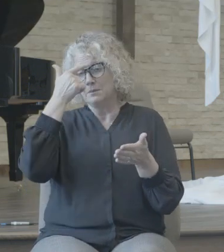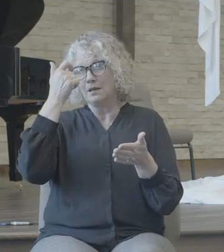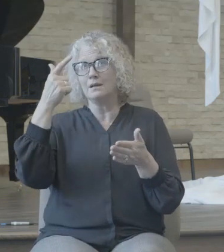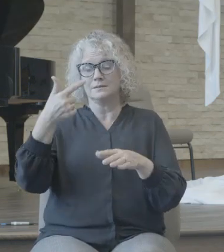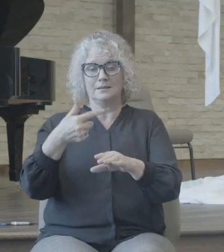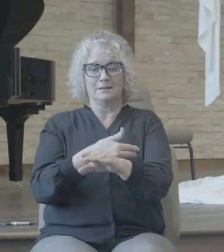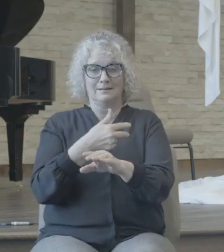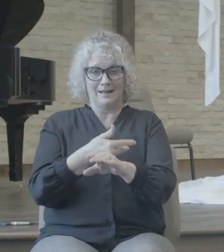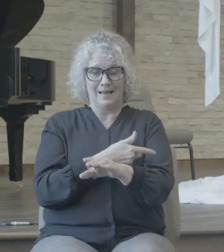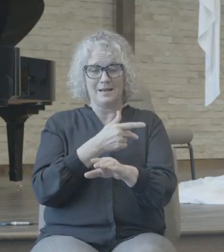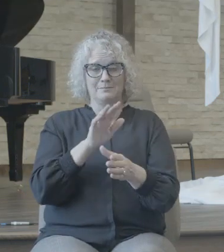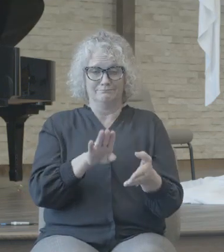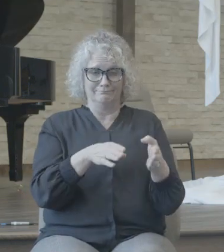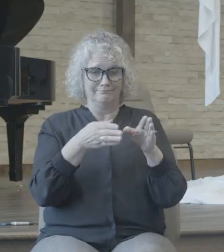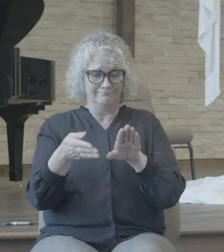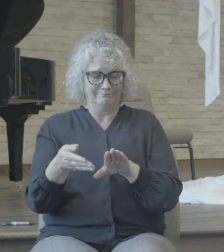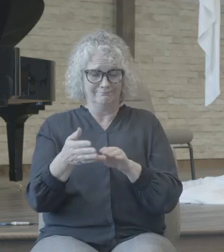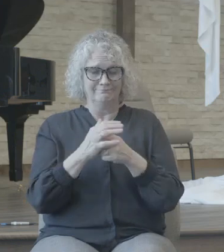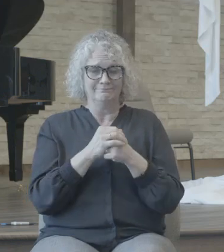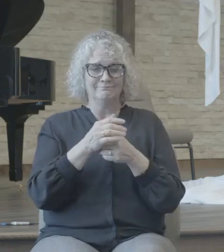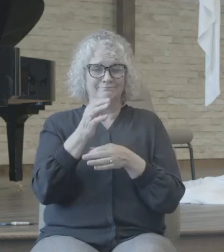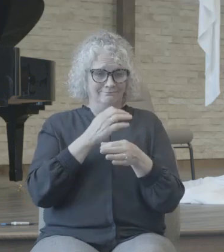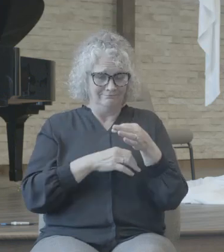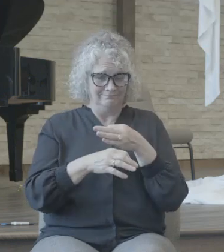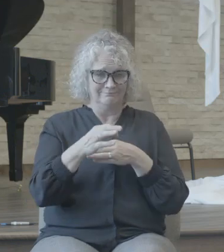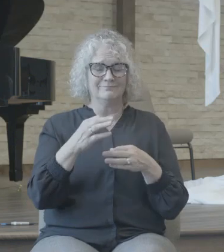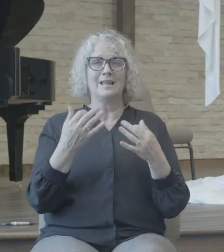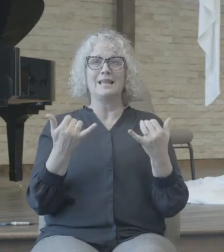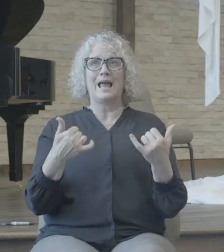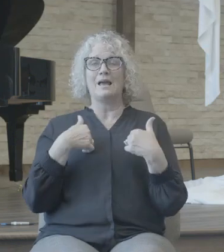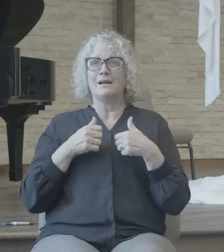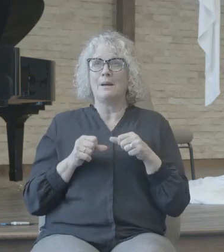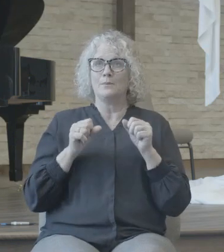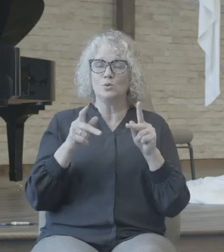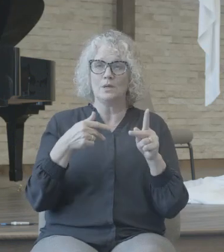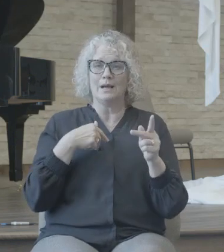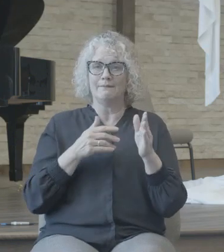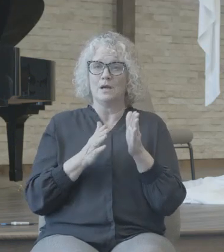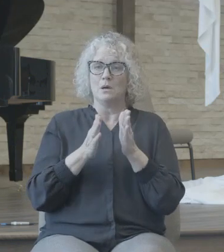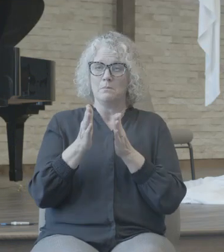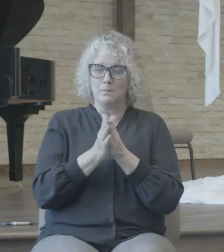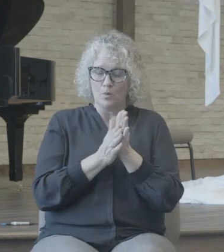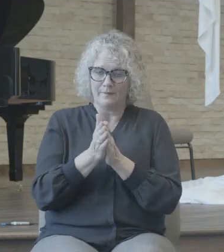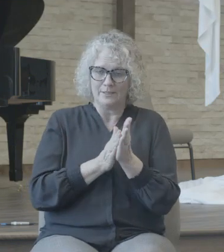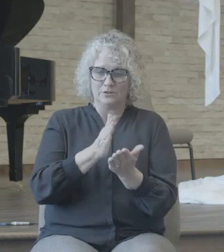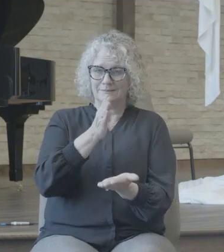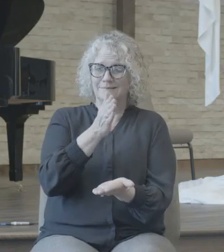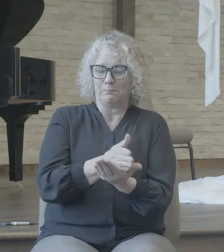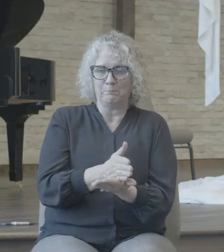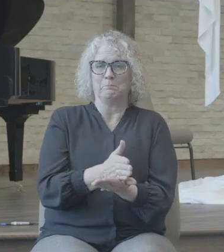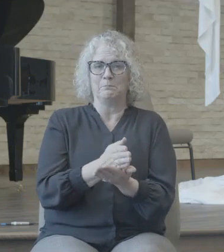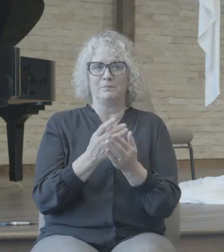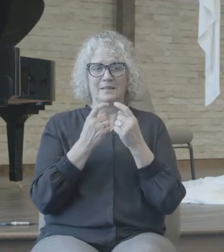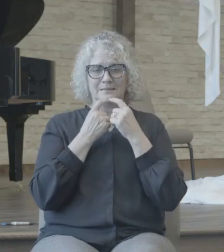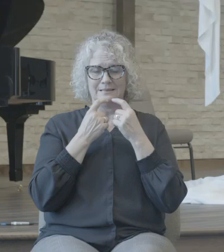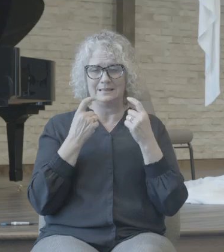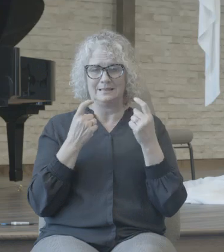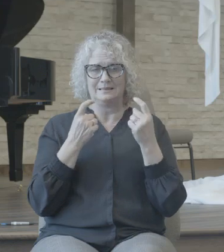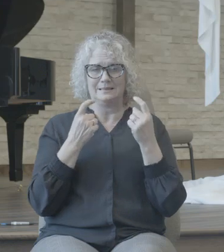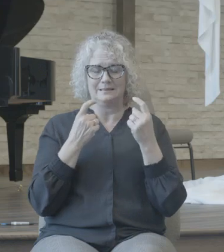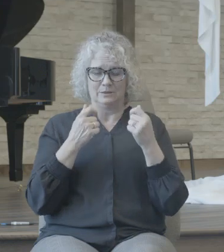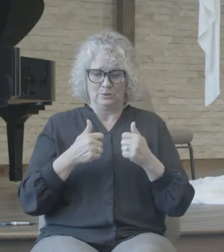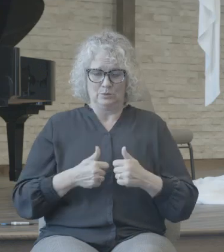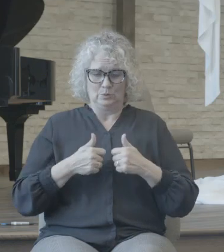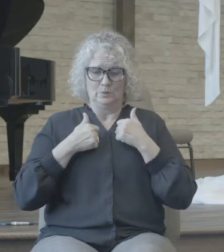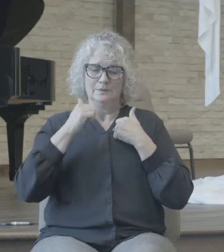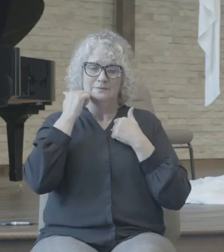done." And now we have an opportunity and the motivation to strive not to sin and to live our lives in a way